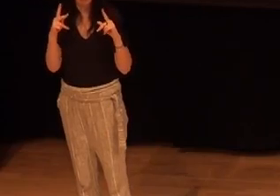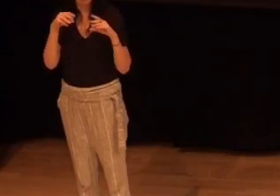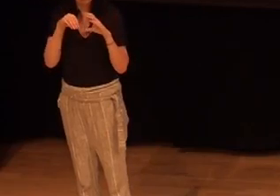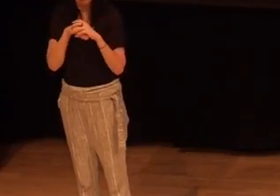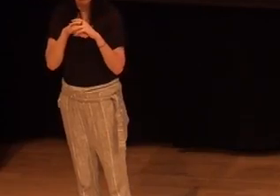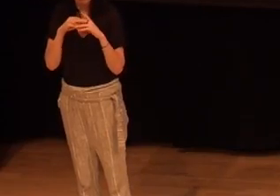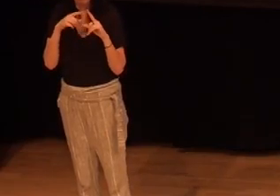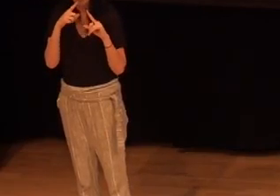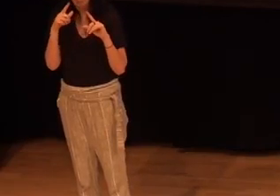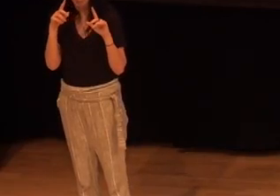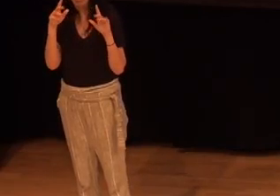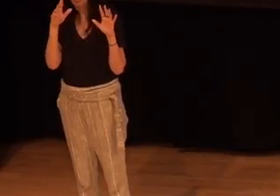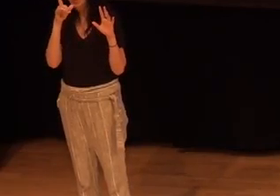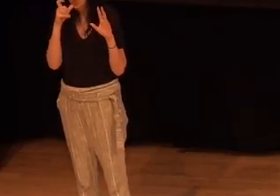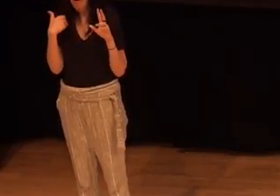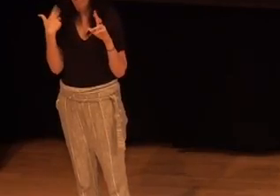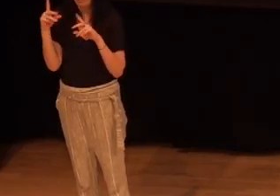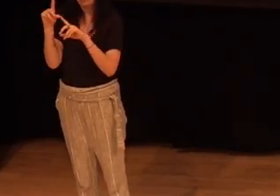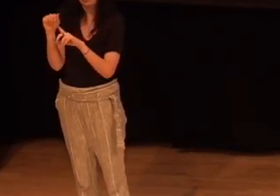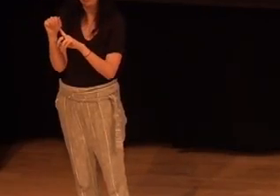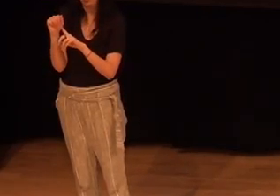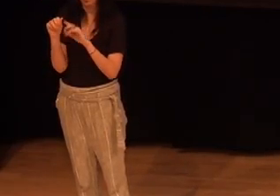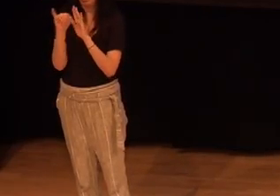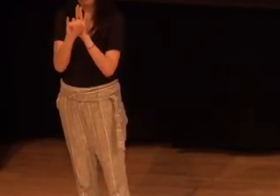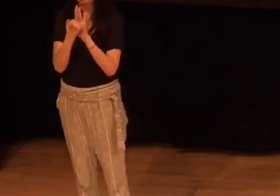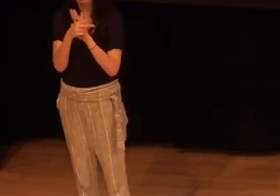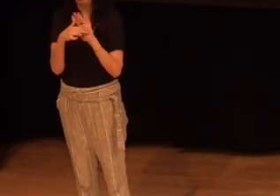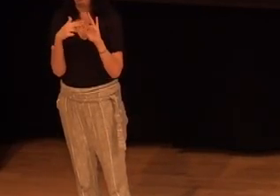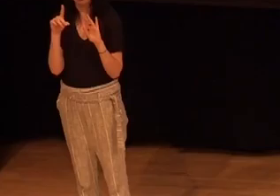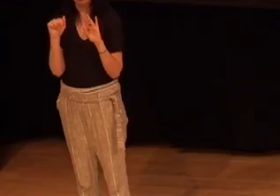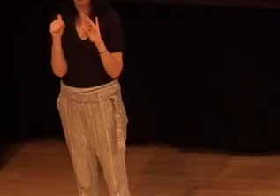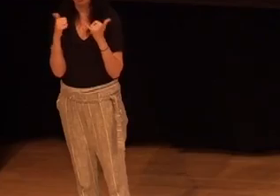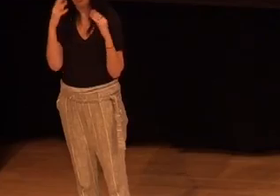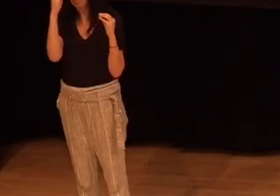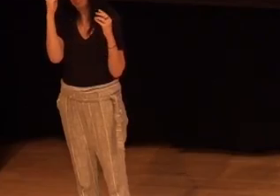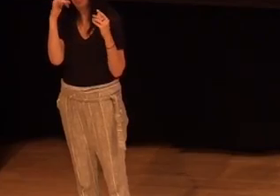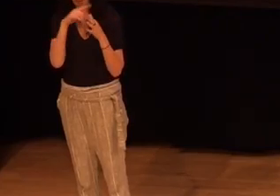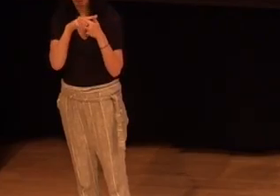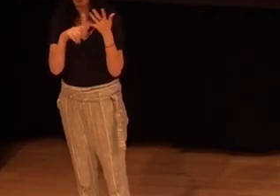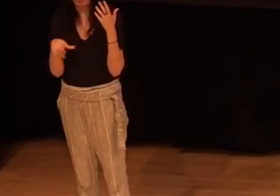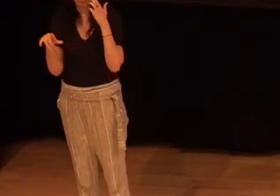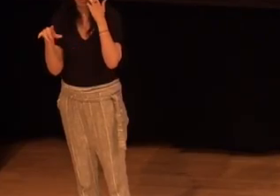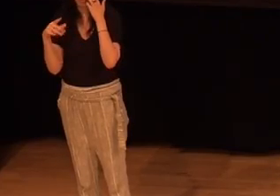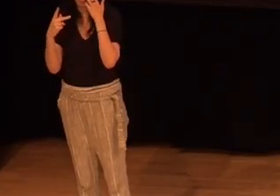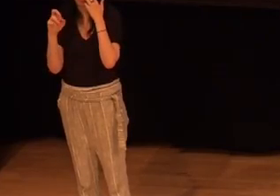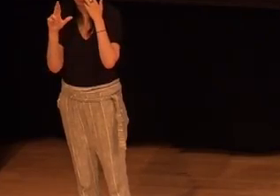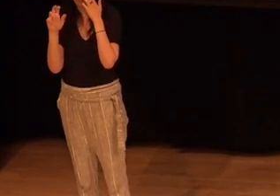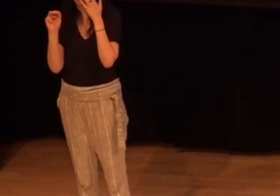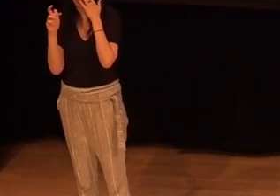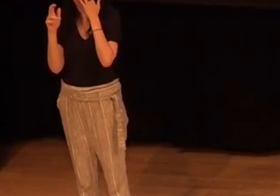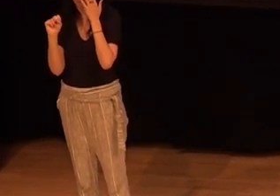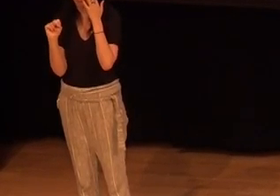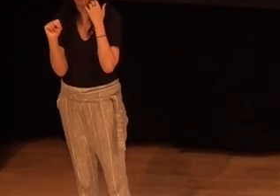who have disabilities who identify as disabled. I mean, Itzhak Perlman is well